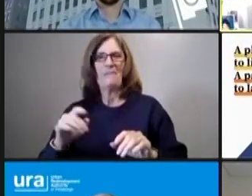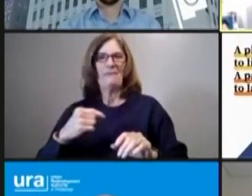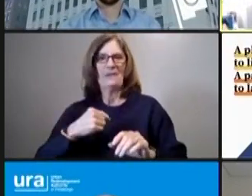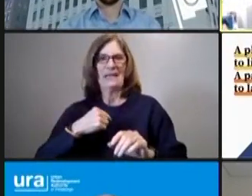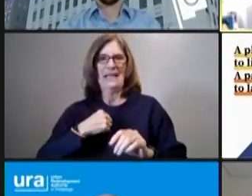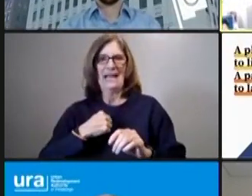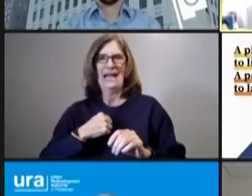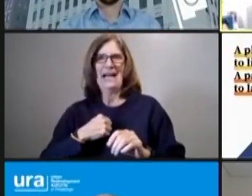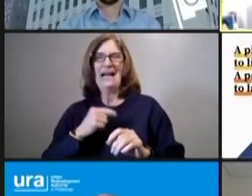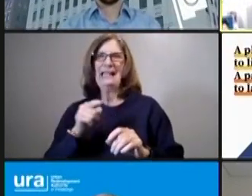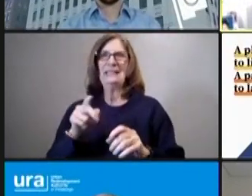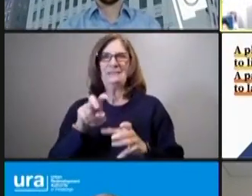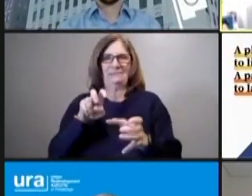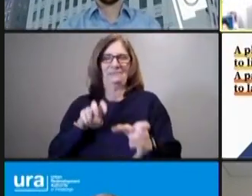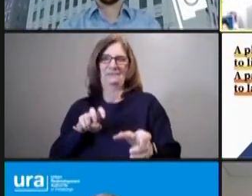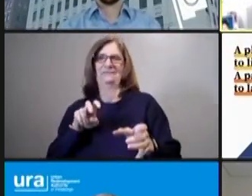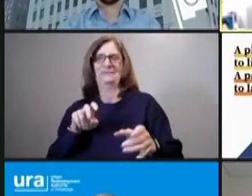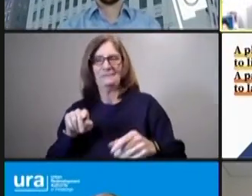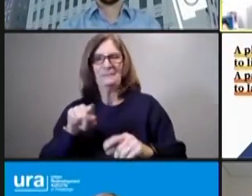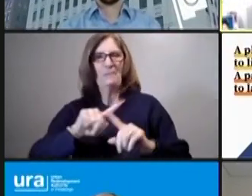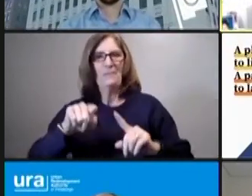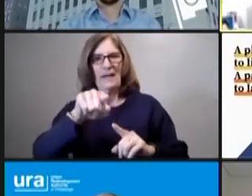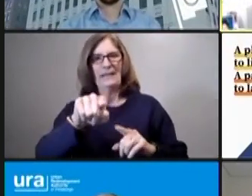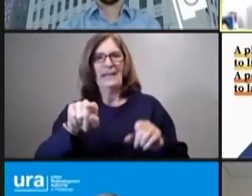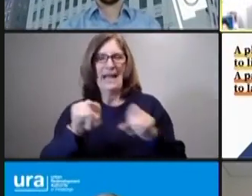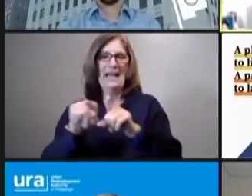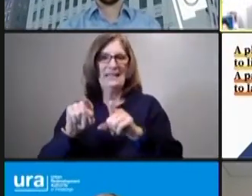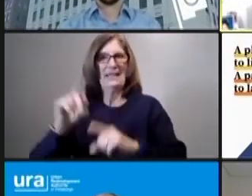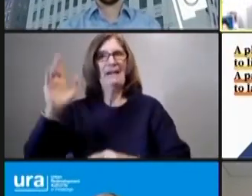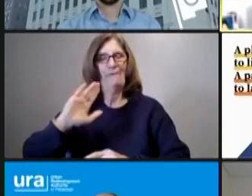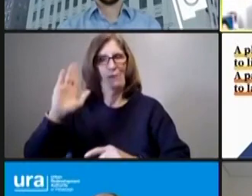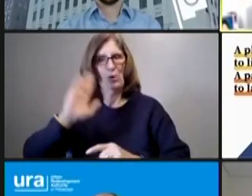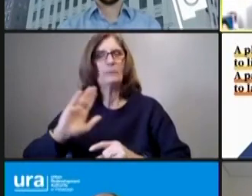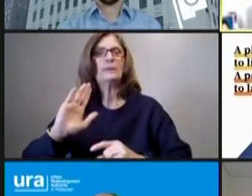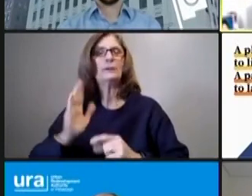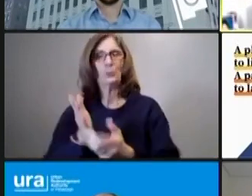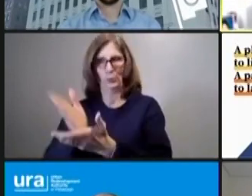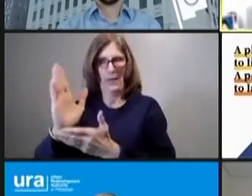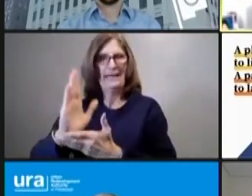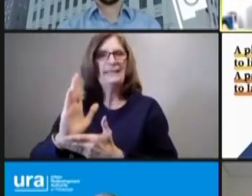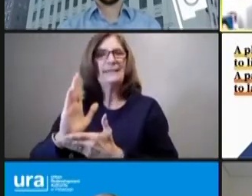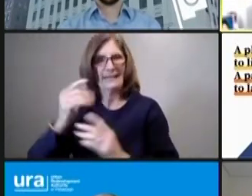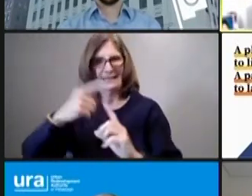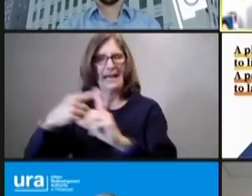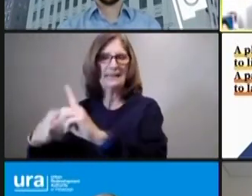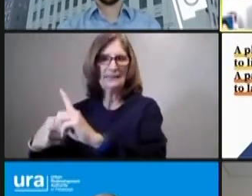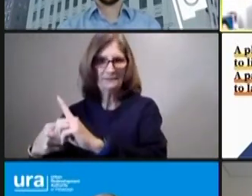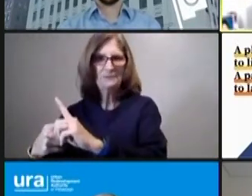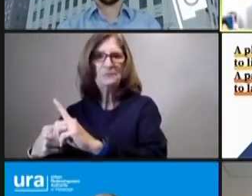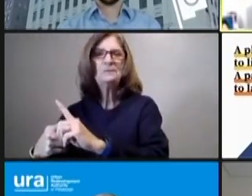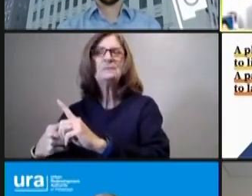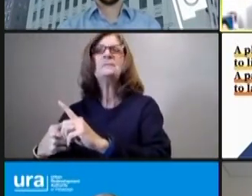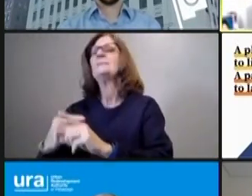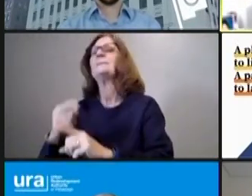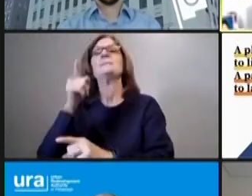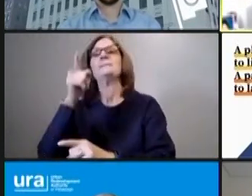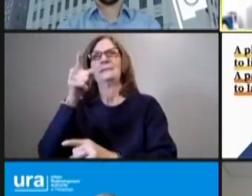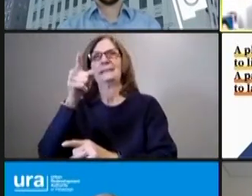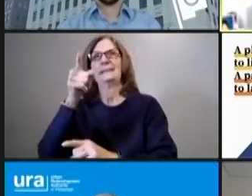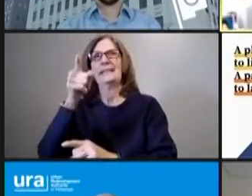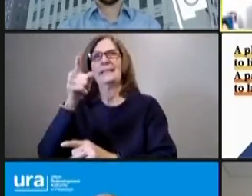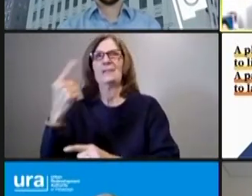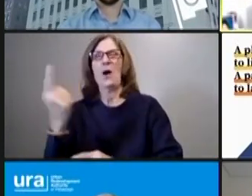rate, but as a former tenants' rights attorney fighting evictions, this was always a sticking point. And I think that